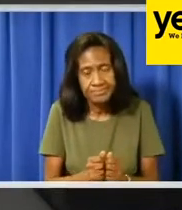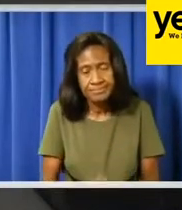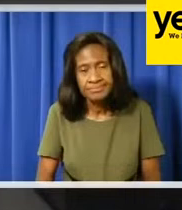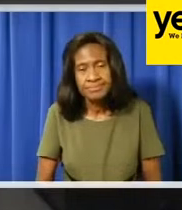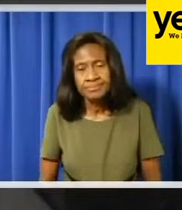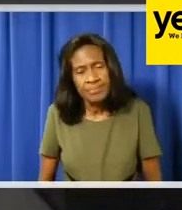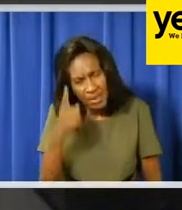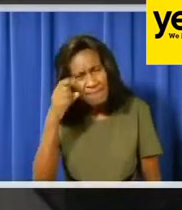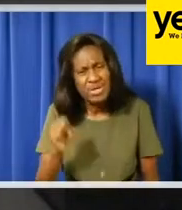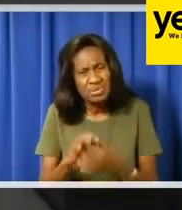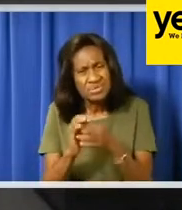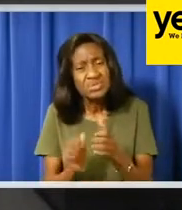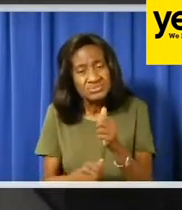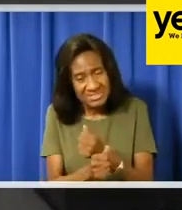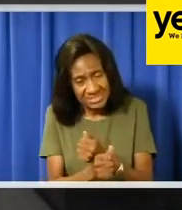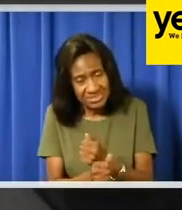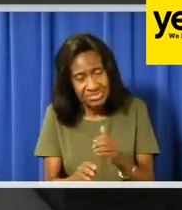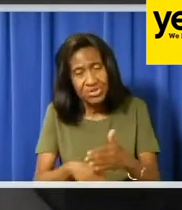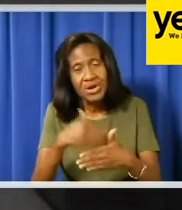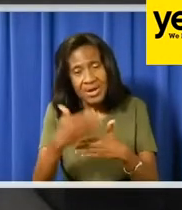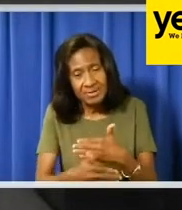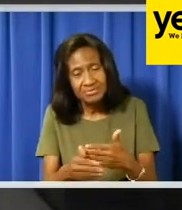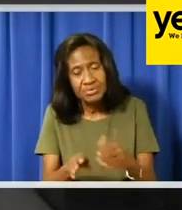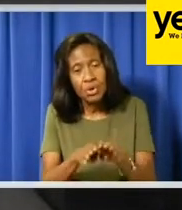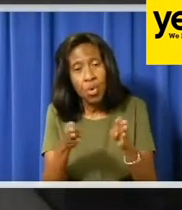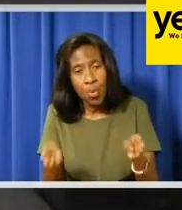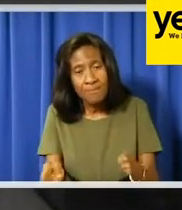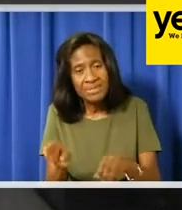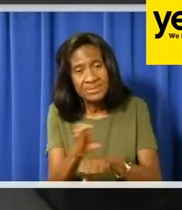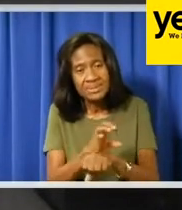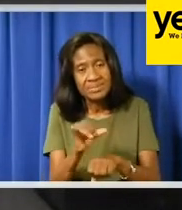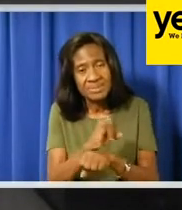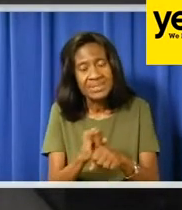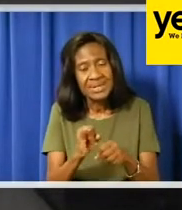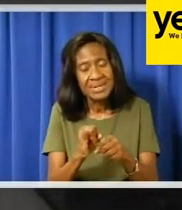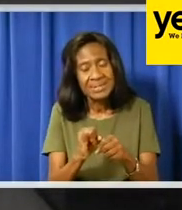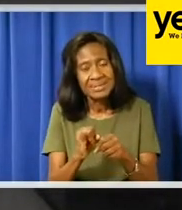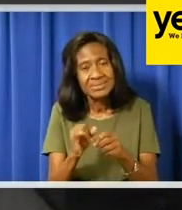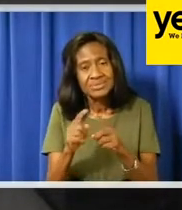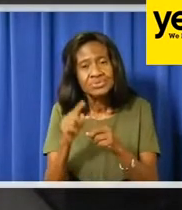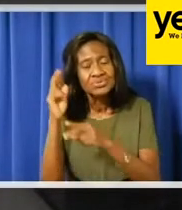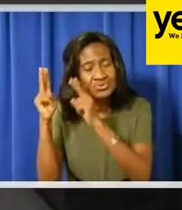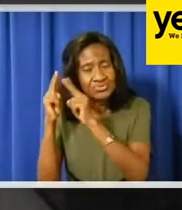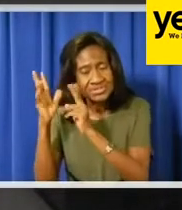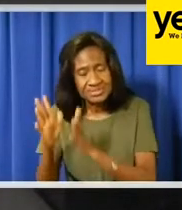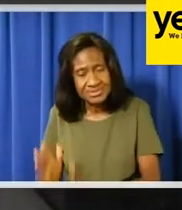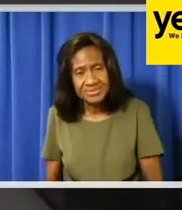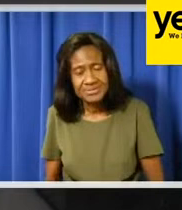Now, we've seen a relative plateauing of the uptake of vaccines,